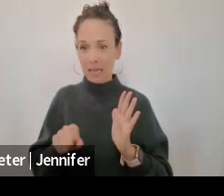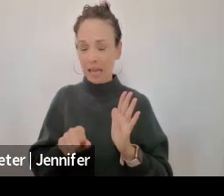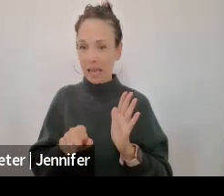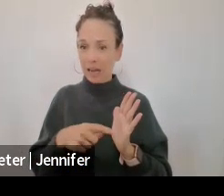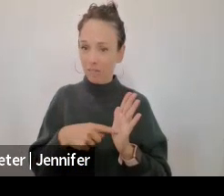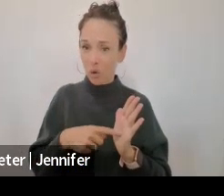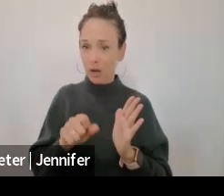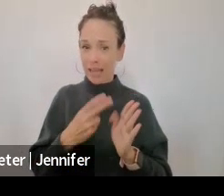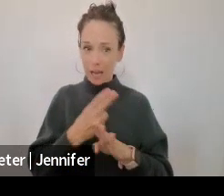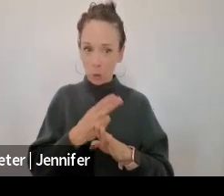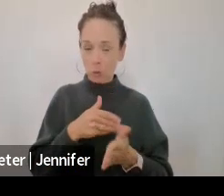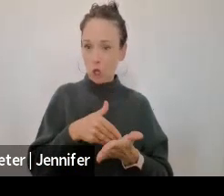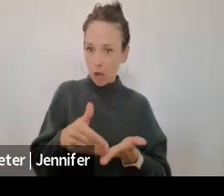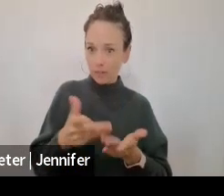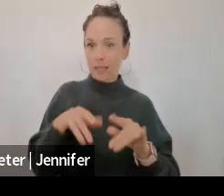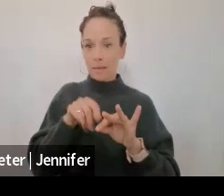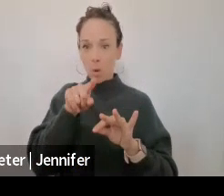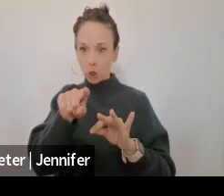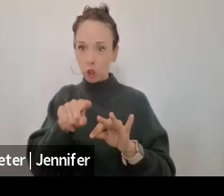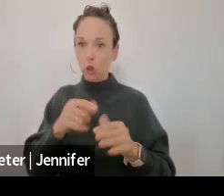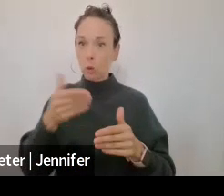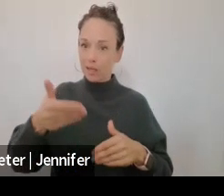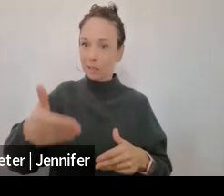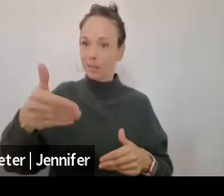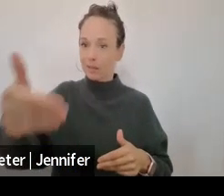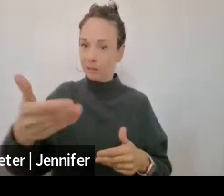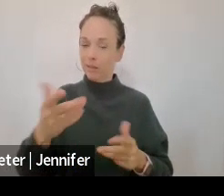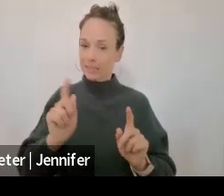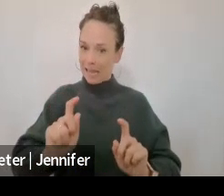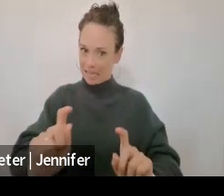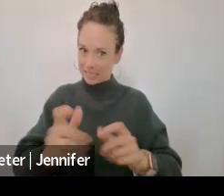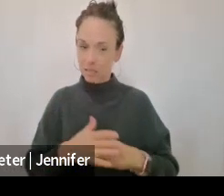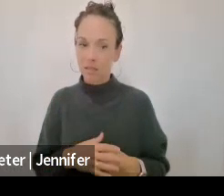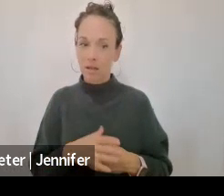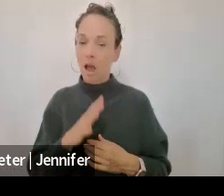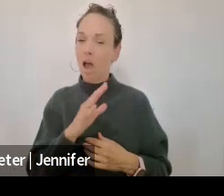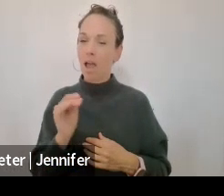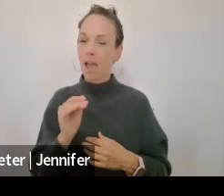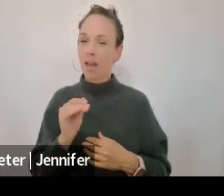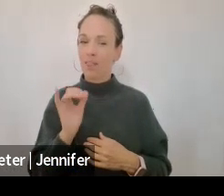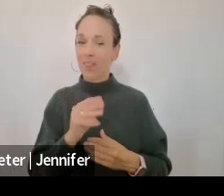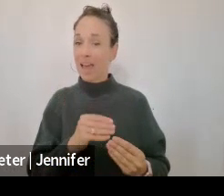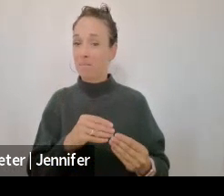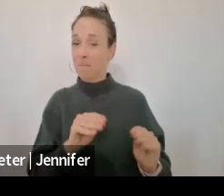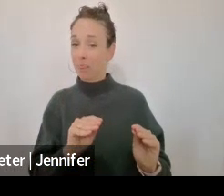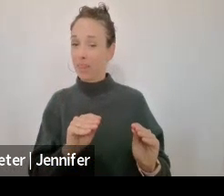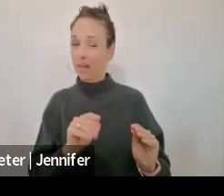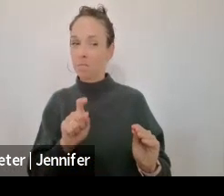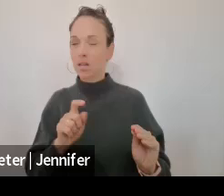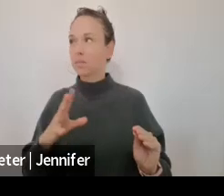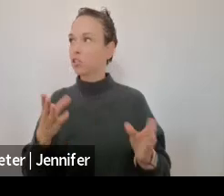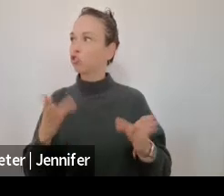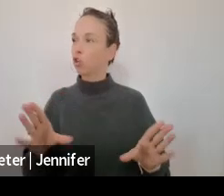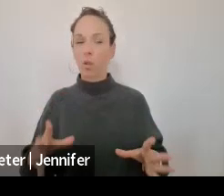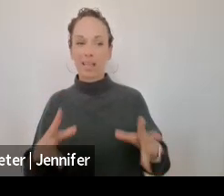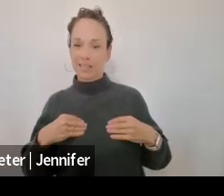you want to make sure that you re-administer them. And it must be an acceptable method that is adopted by professionals